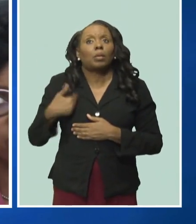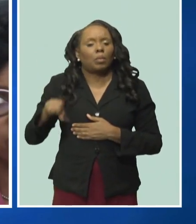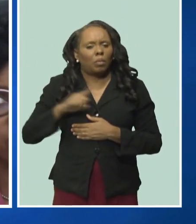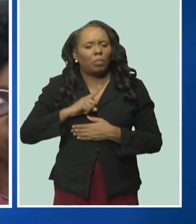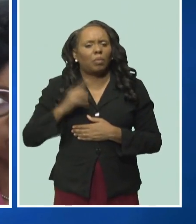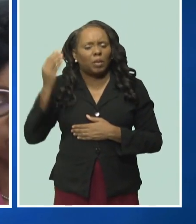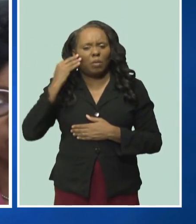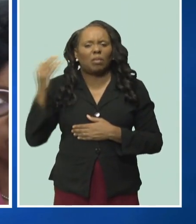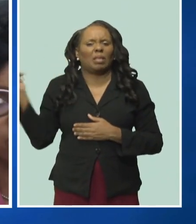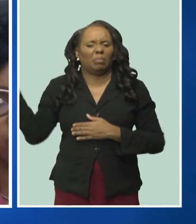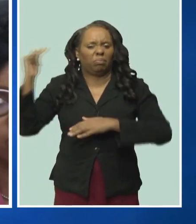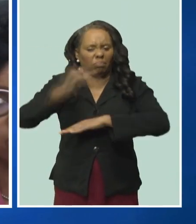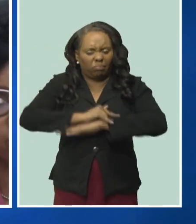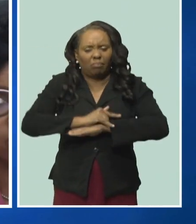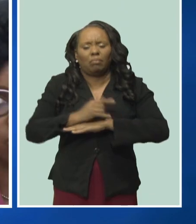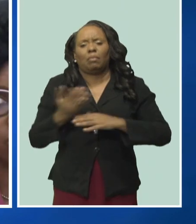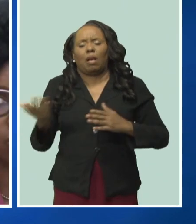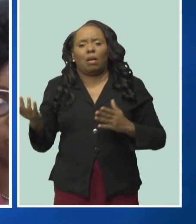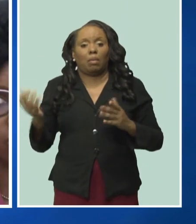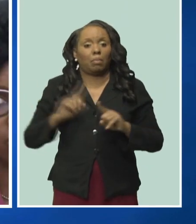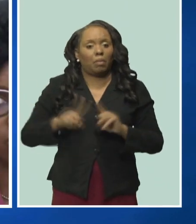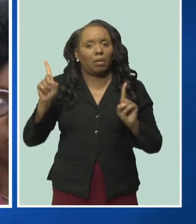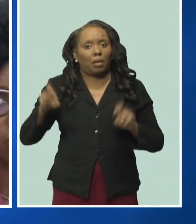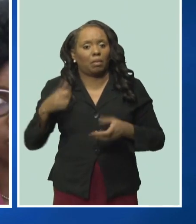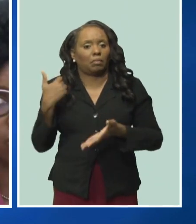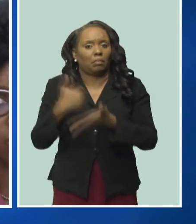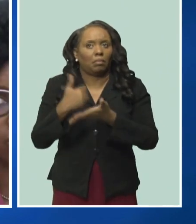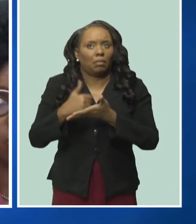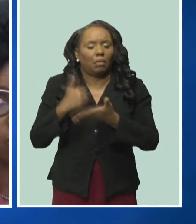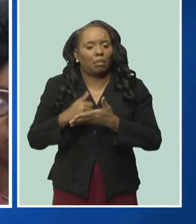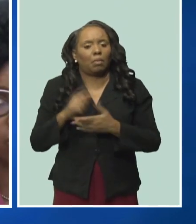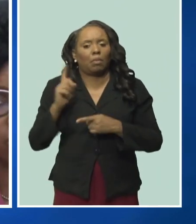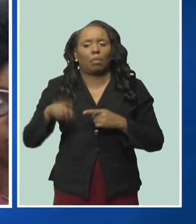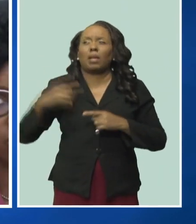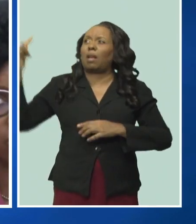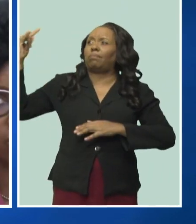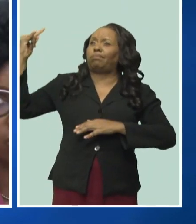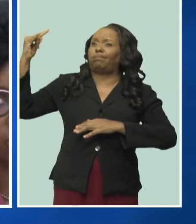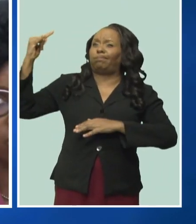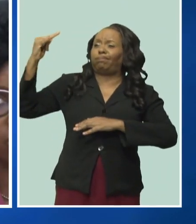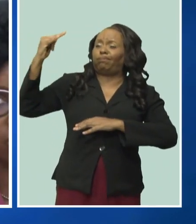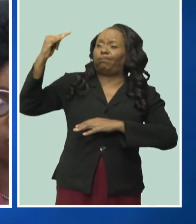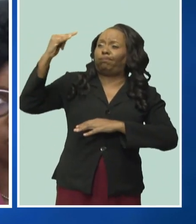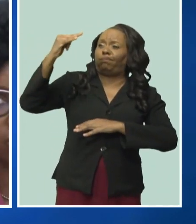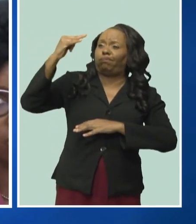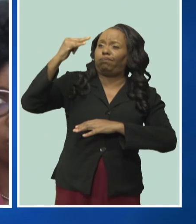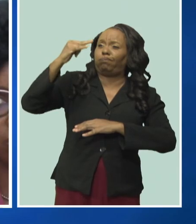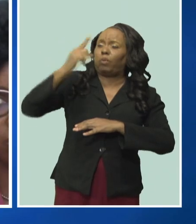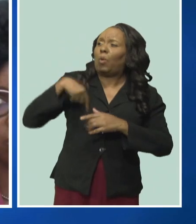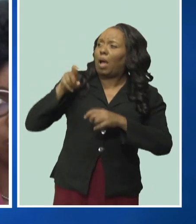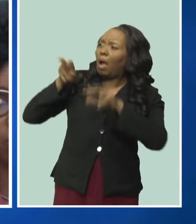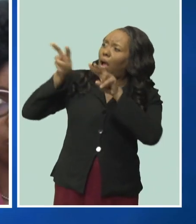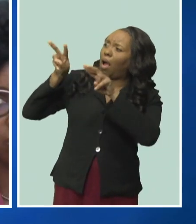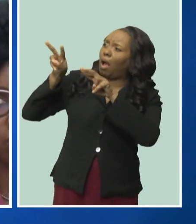more or less assist these aircraft through the Barbados airspace to get them on the ground. So on any given day, yeah, we